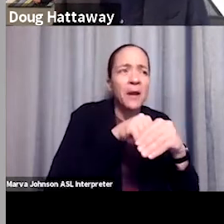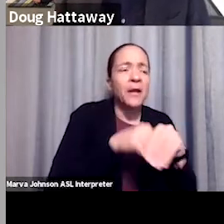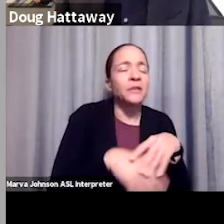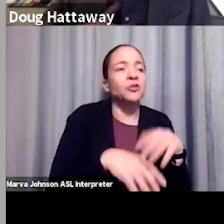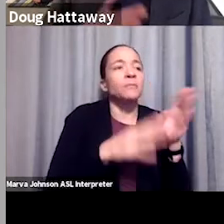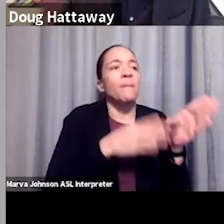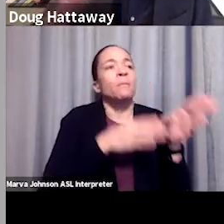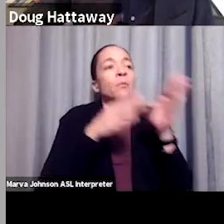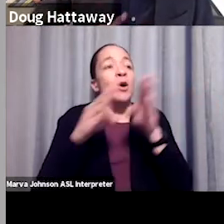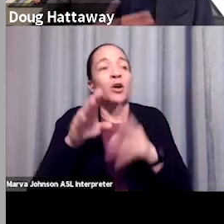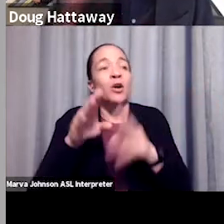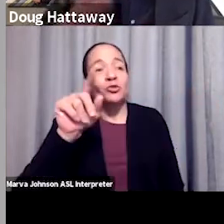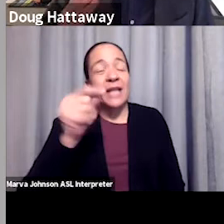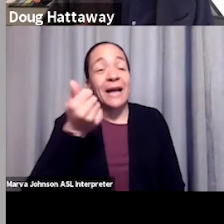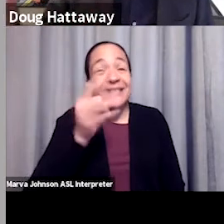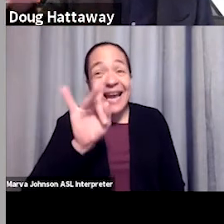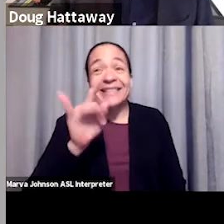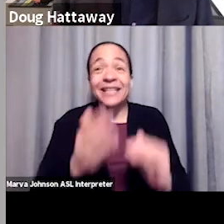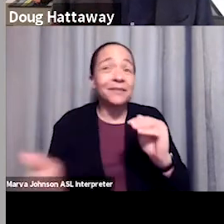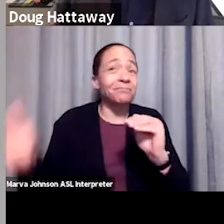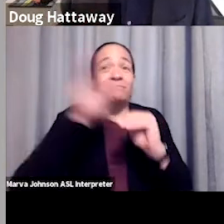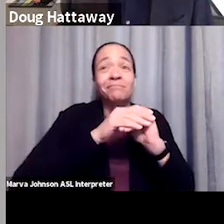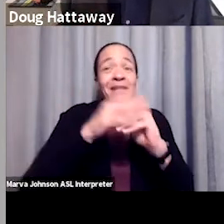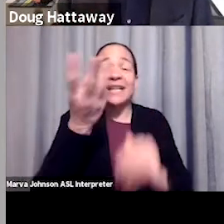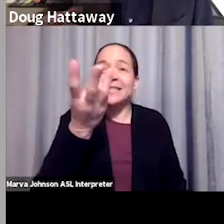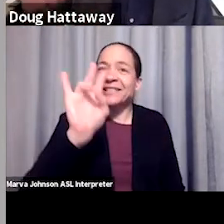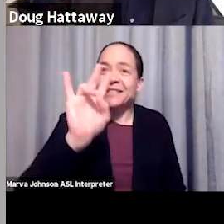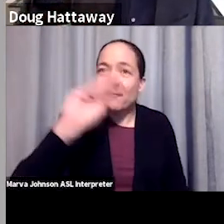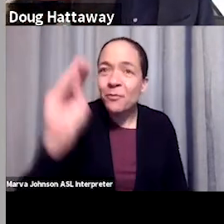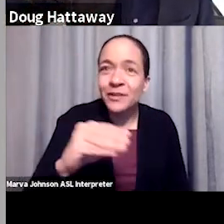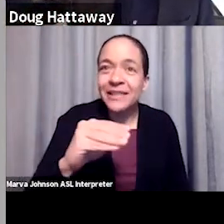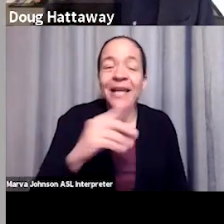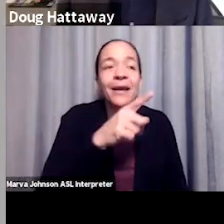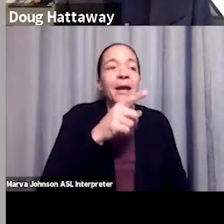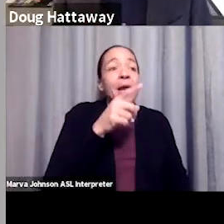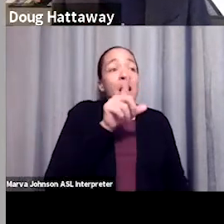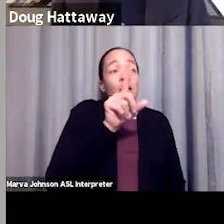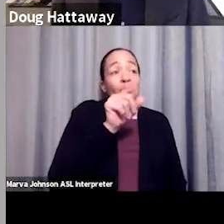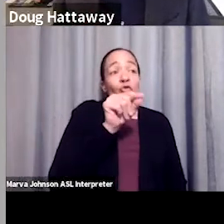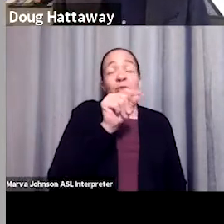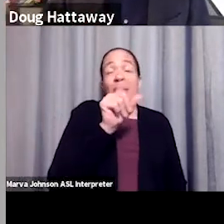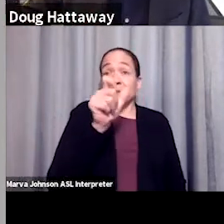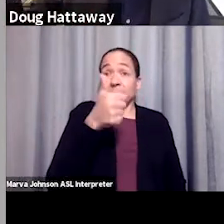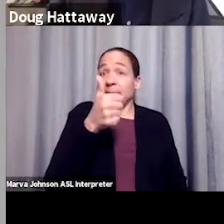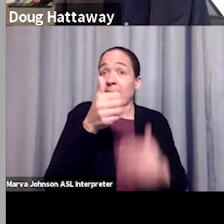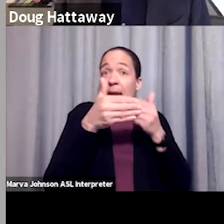67%, and that really ticked up after 2010. We had a really quick, incredible spike